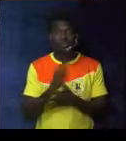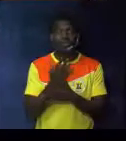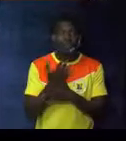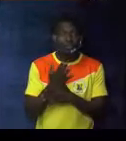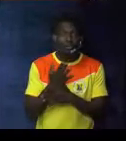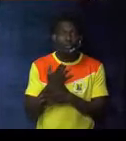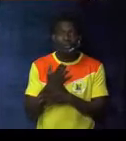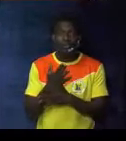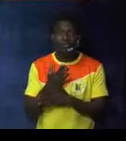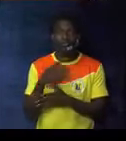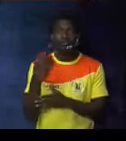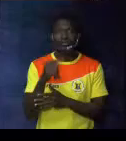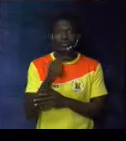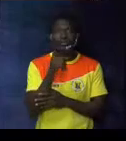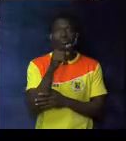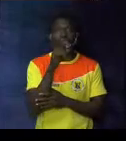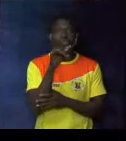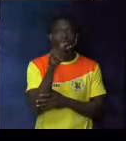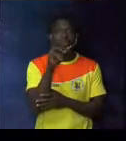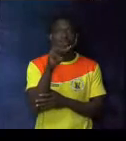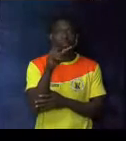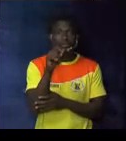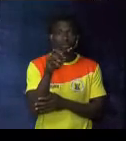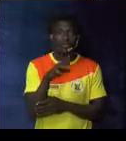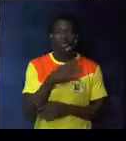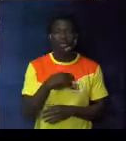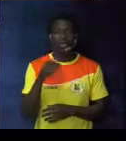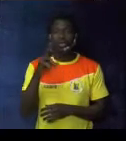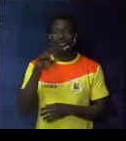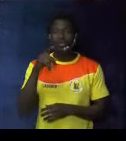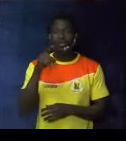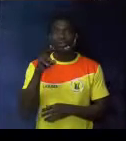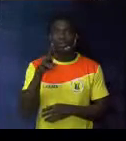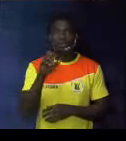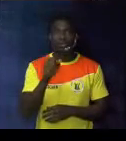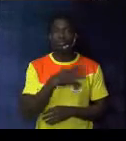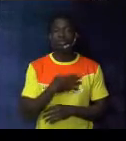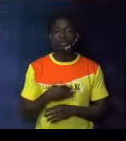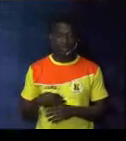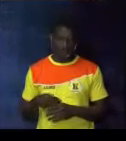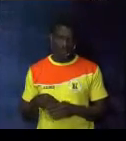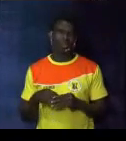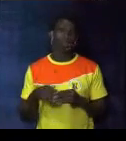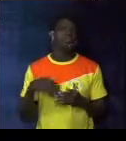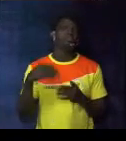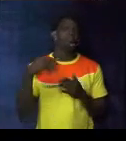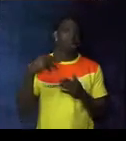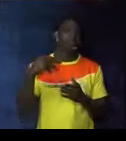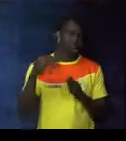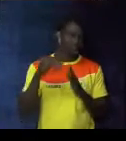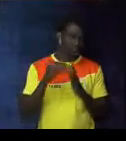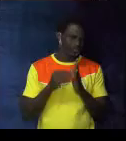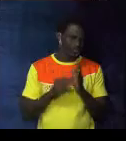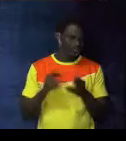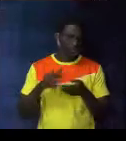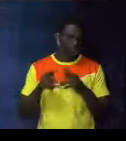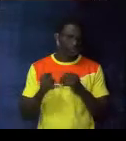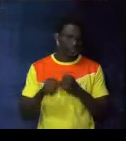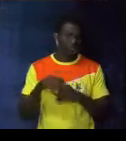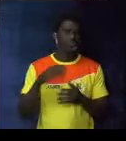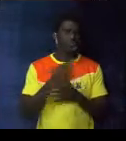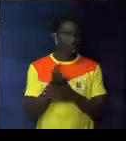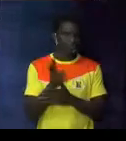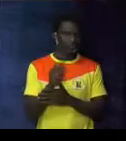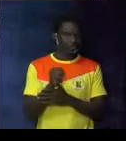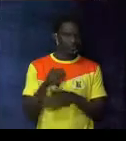differentiate between the diameter and the radius and state the relationship between them. Now you must say, oh, okay, it's the diameter and the